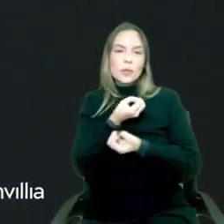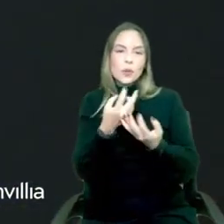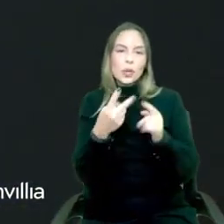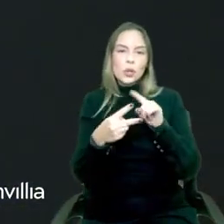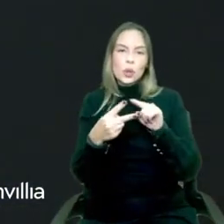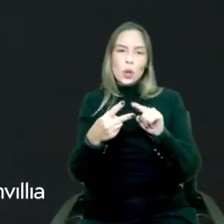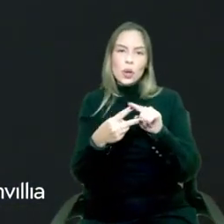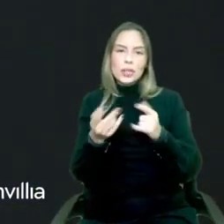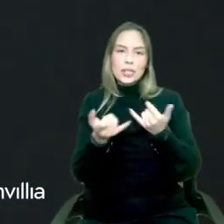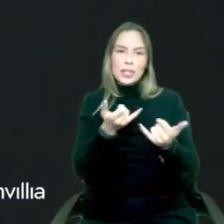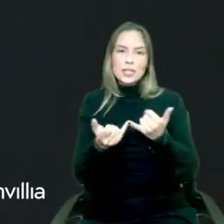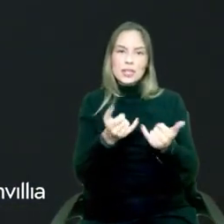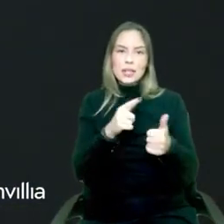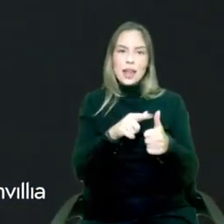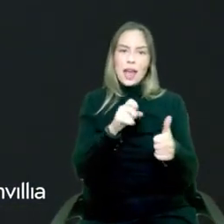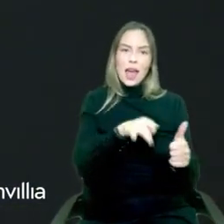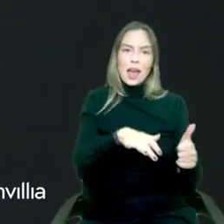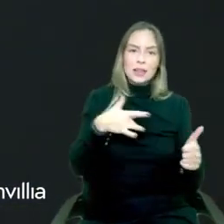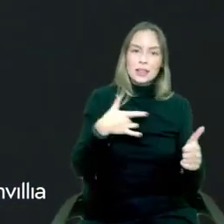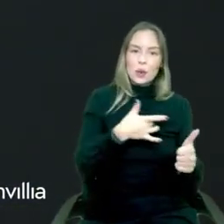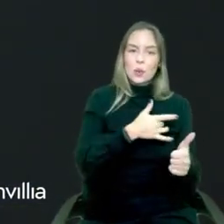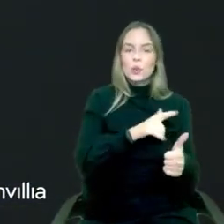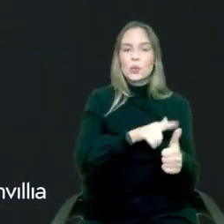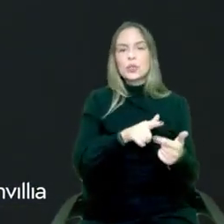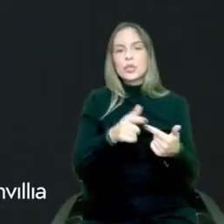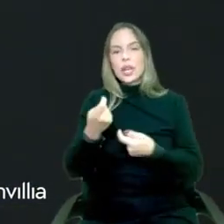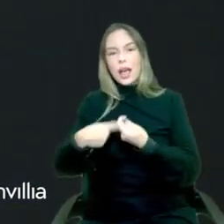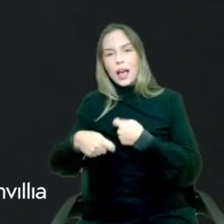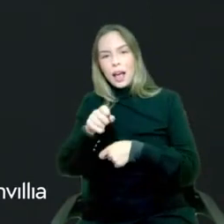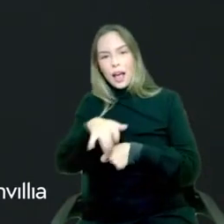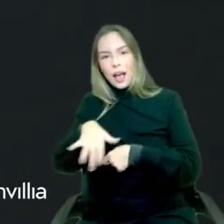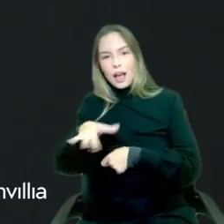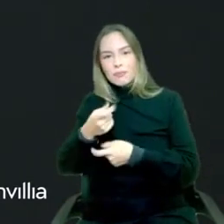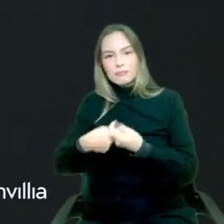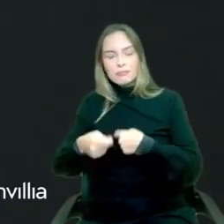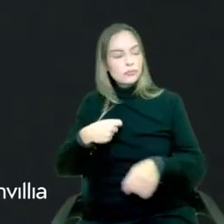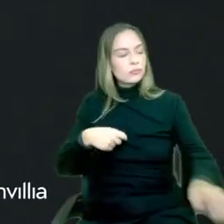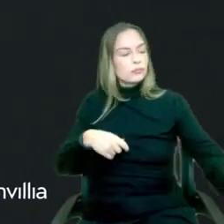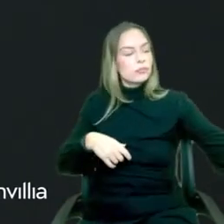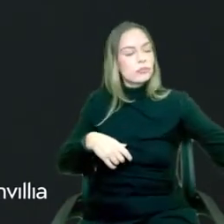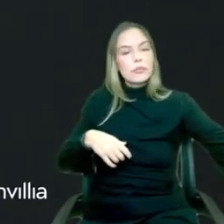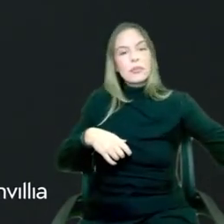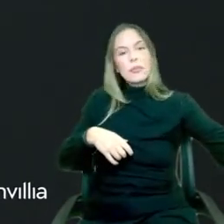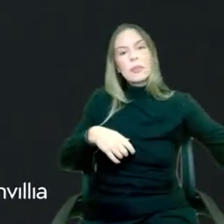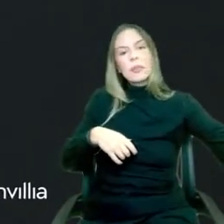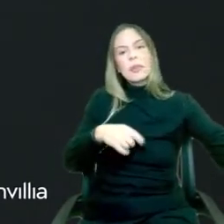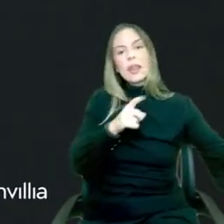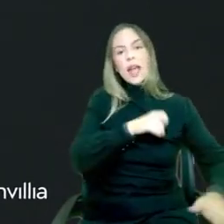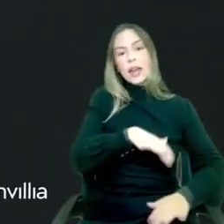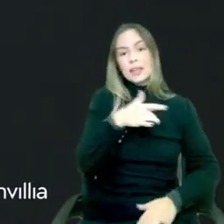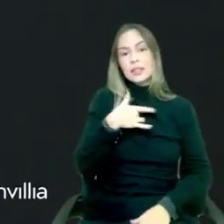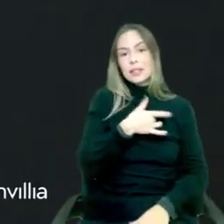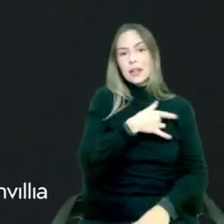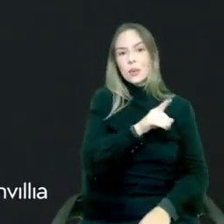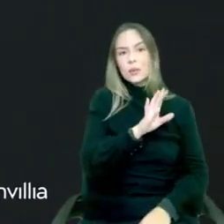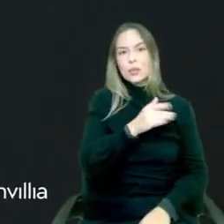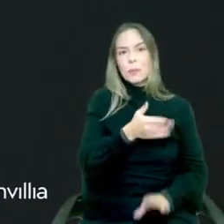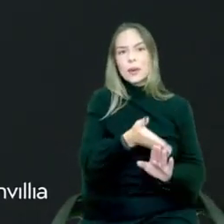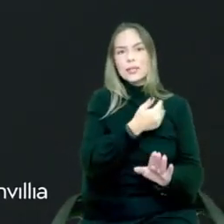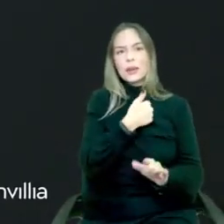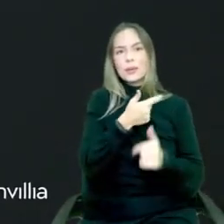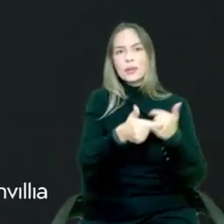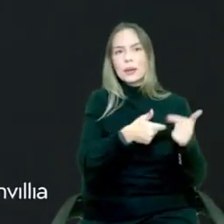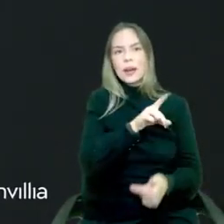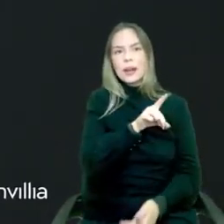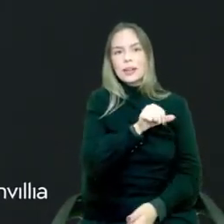one, the finance one. And the health industry, my experience at DASA. DASA is a big diagnosis and hospital